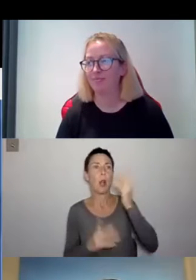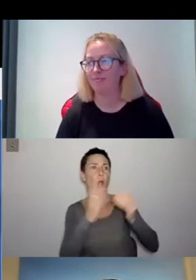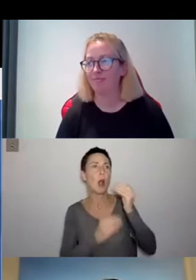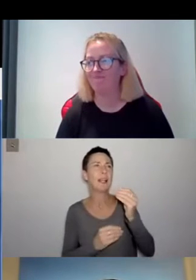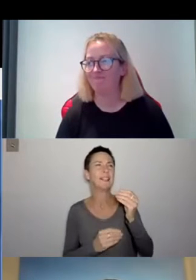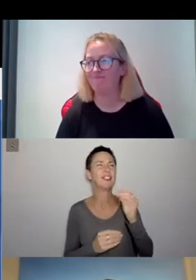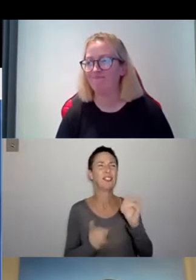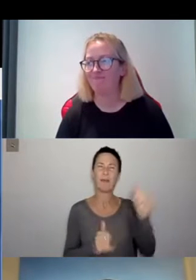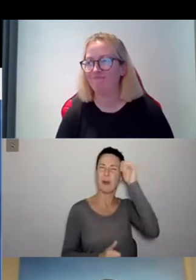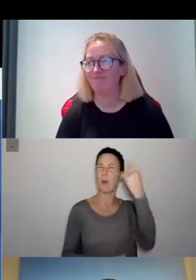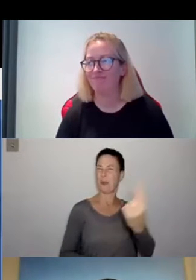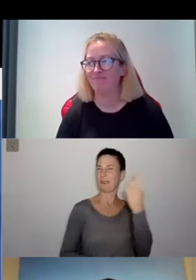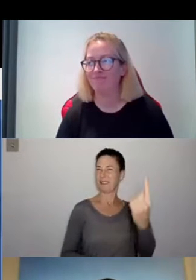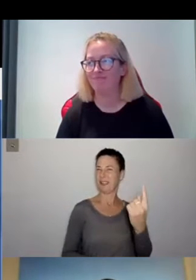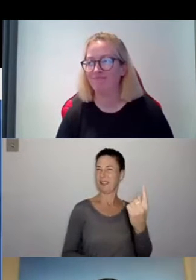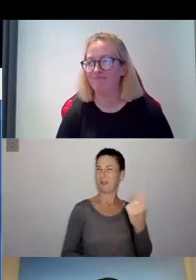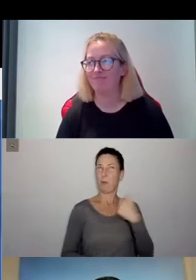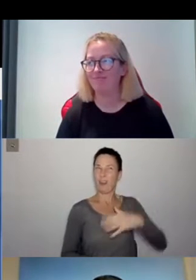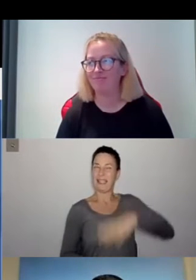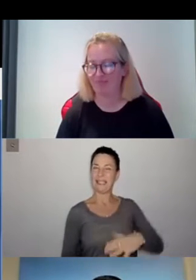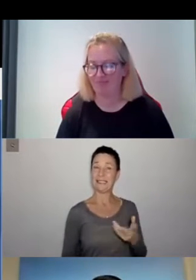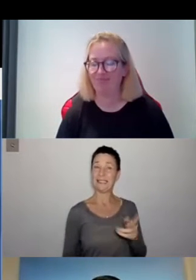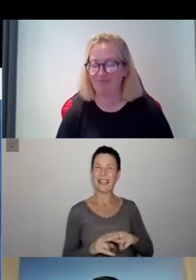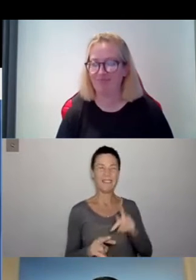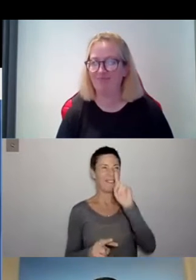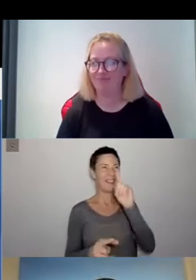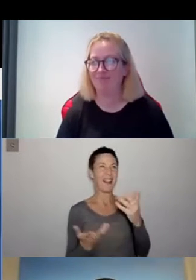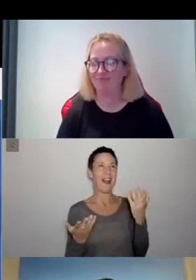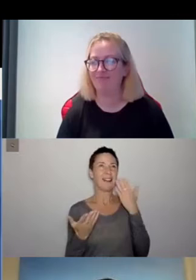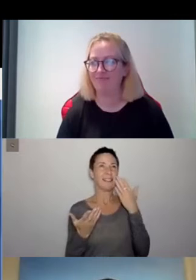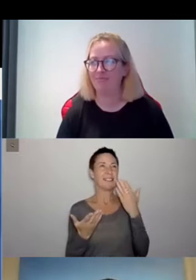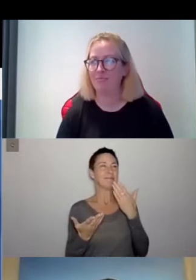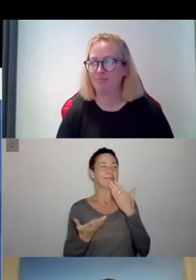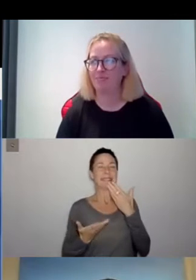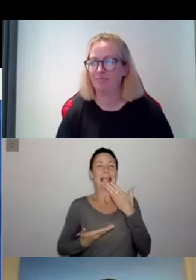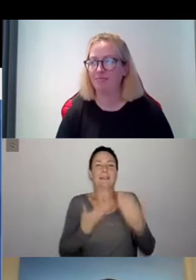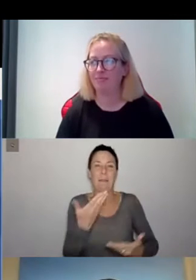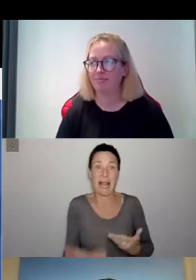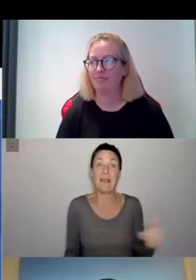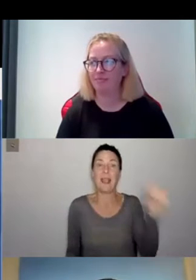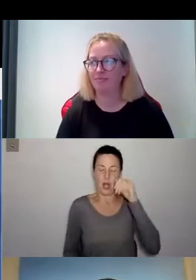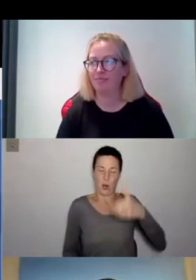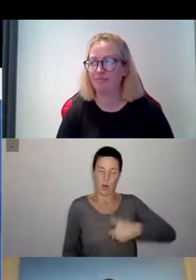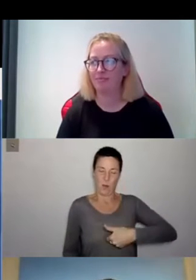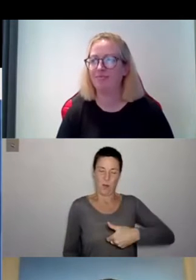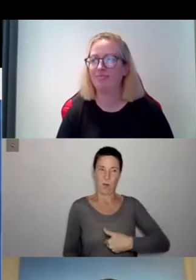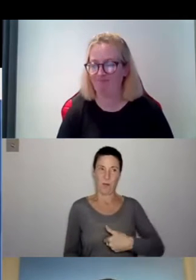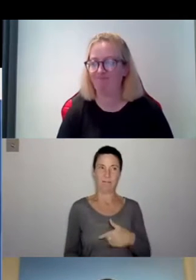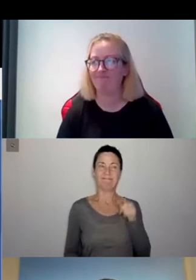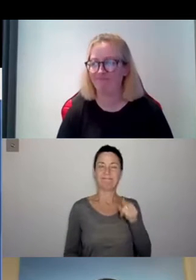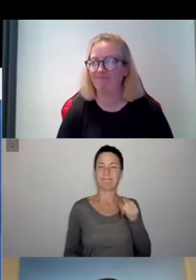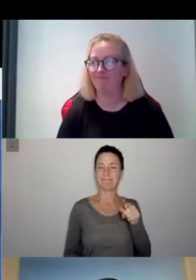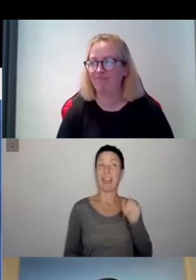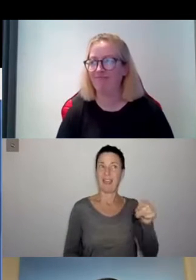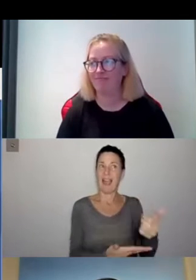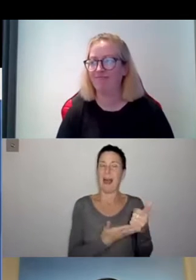know intuitively, even if they can't show you quantitatively, they know inside themselves, actually, that helped, or